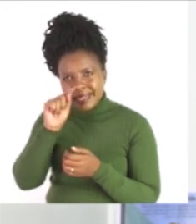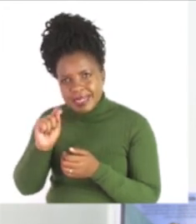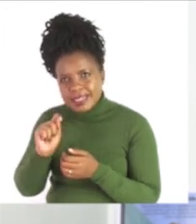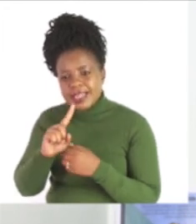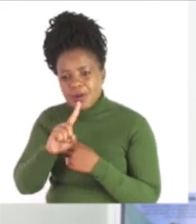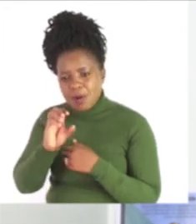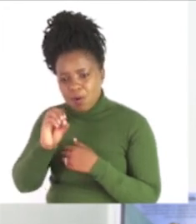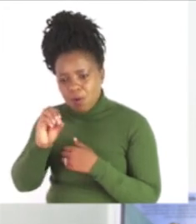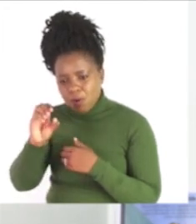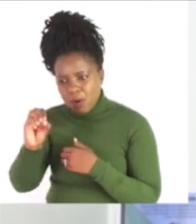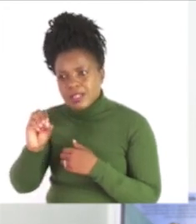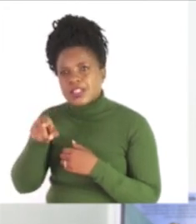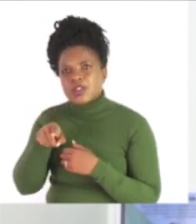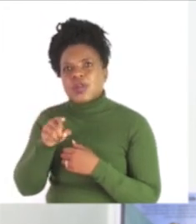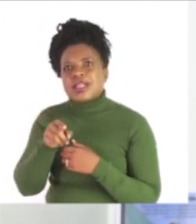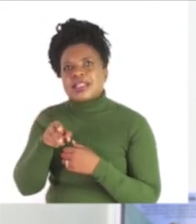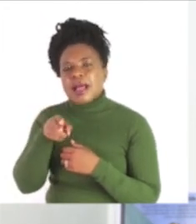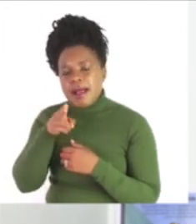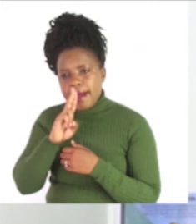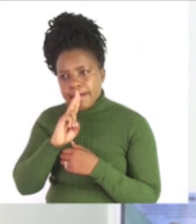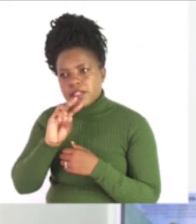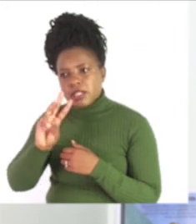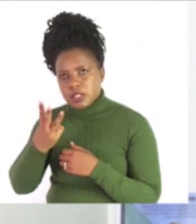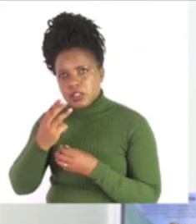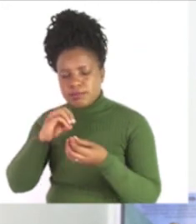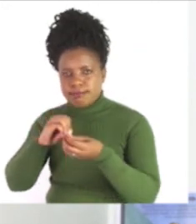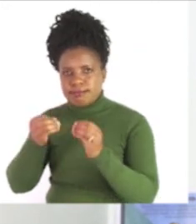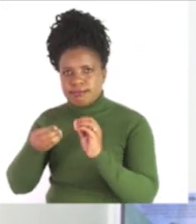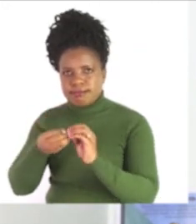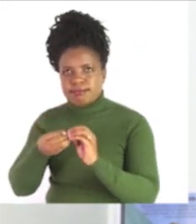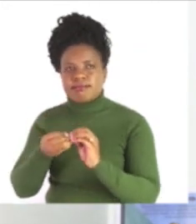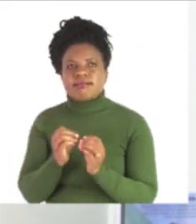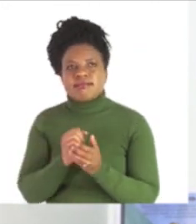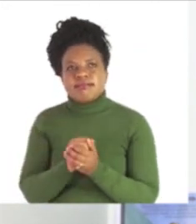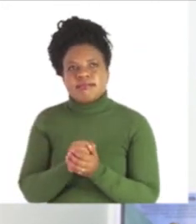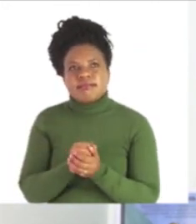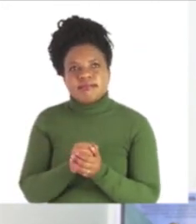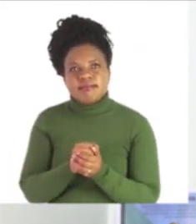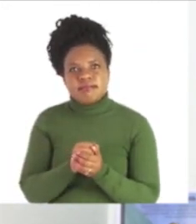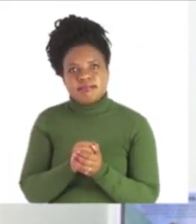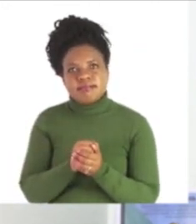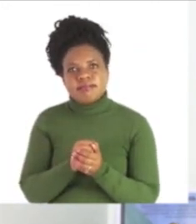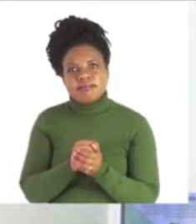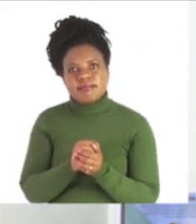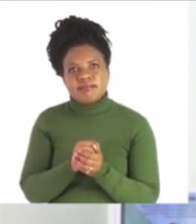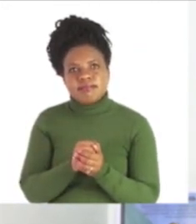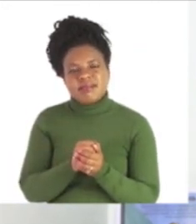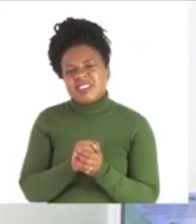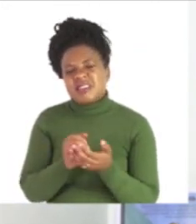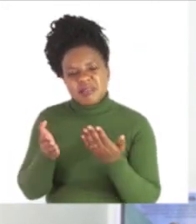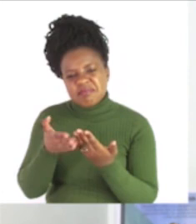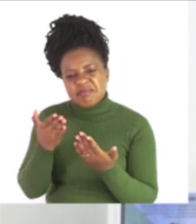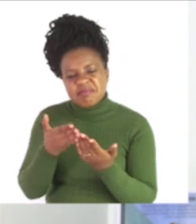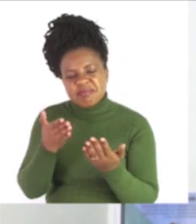or we can say the product. So with that, I believe this is much, much